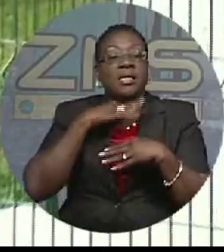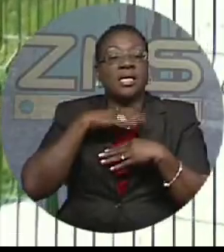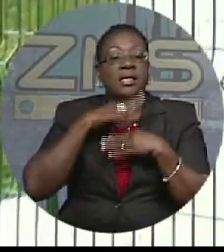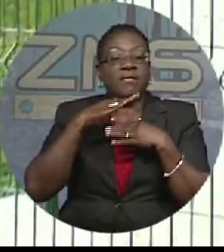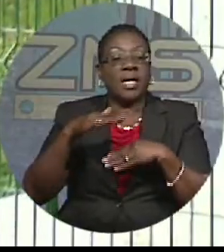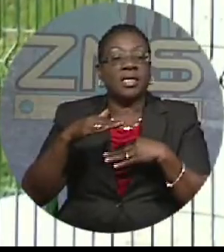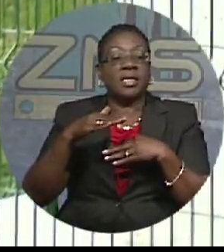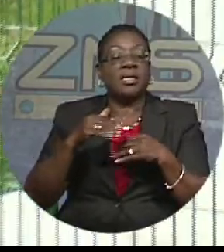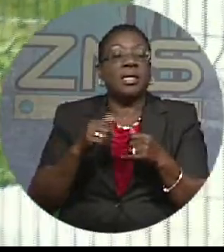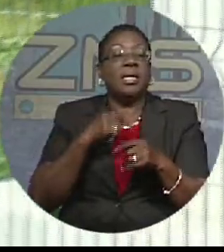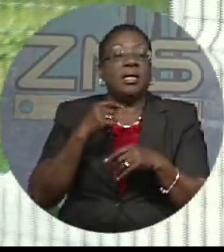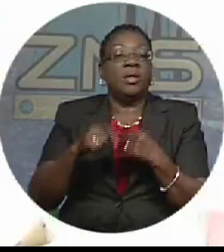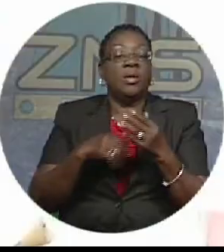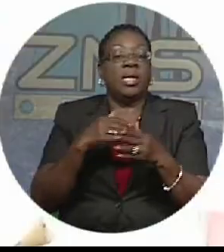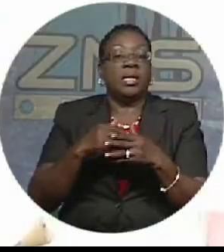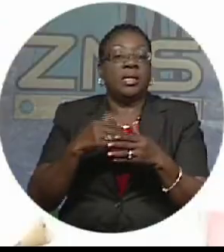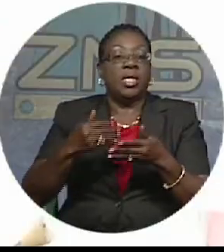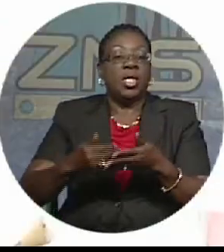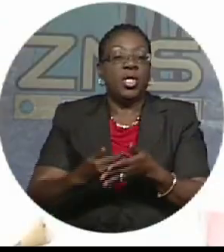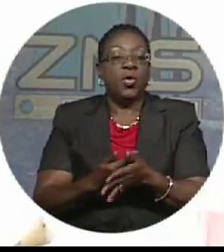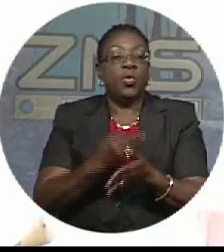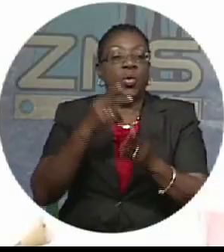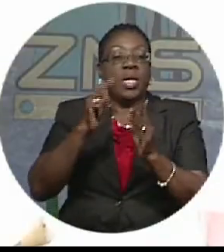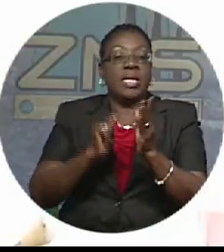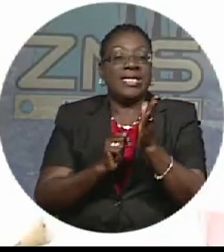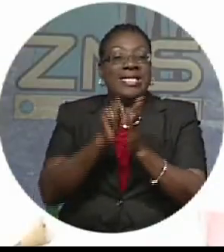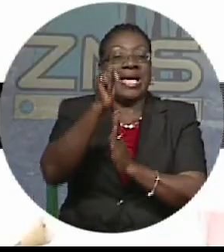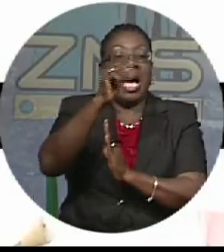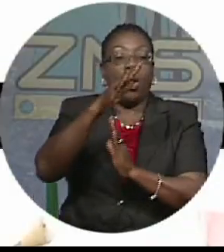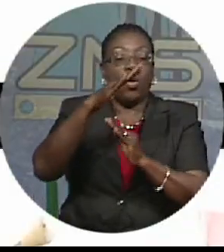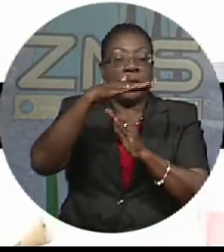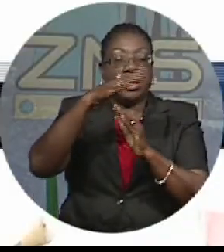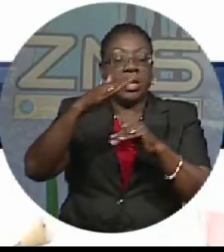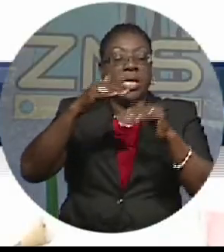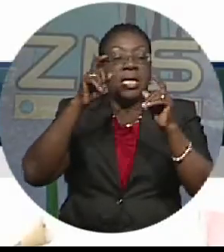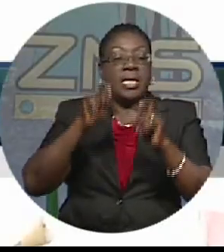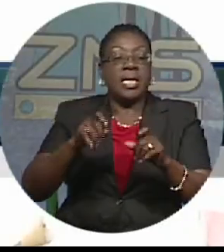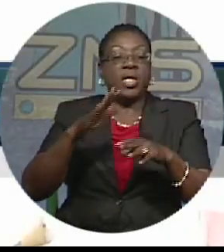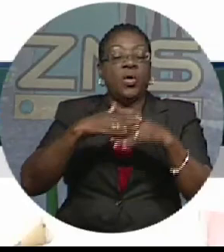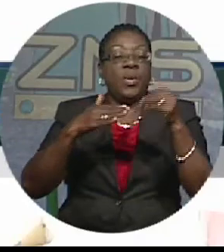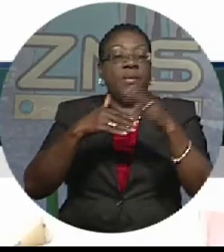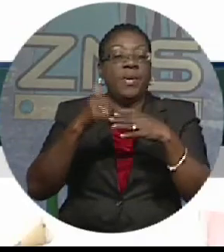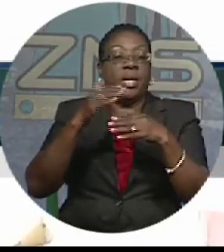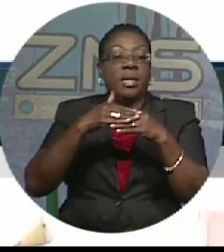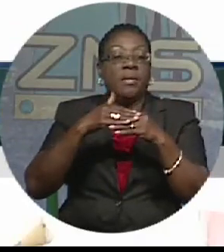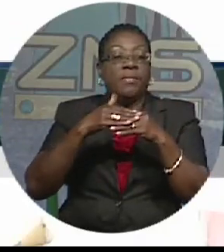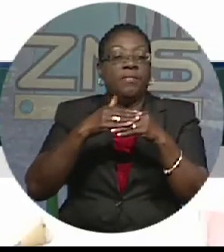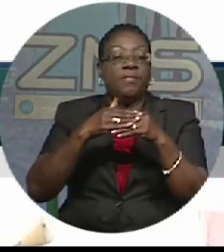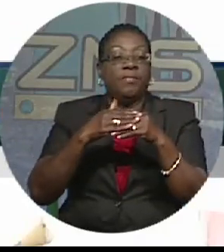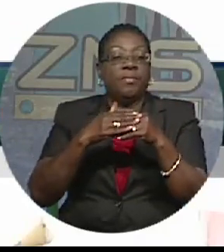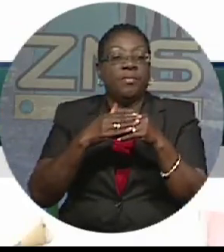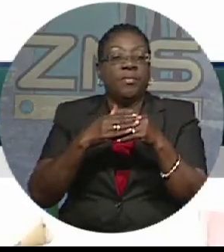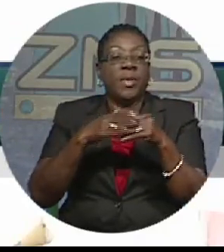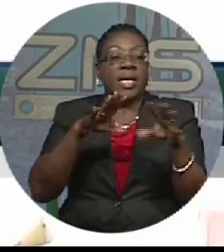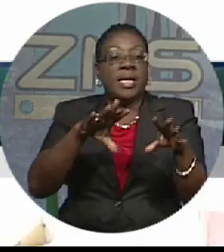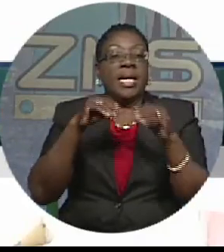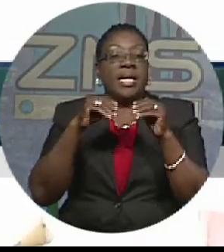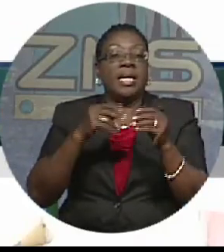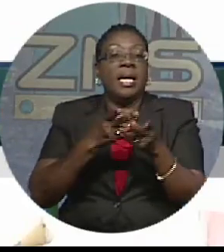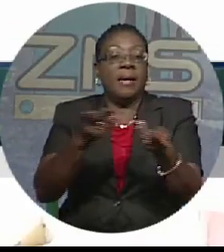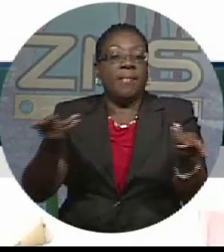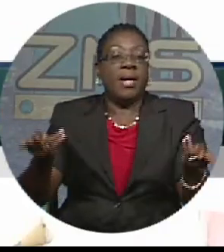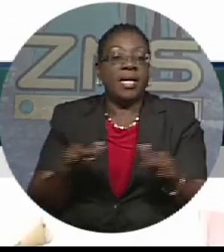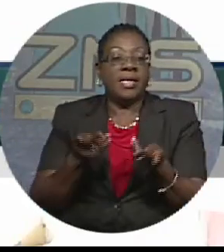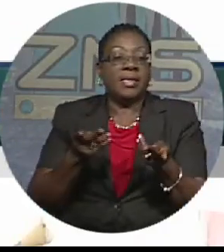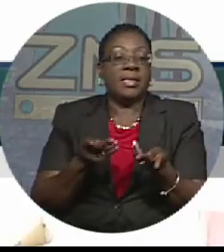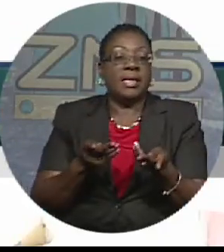network towers need to be built. The most difficult task right now is site acquisitions, getting a place that